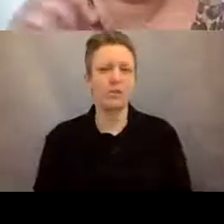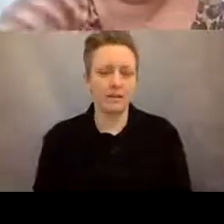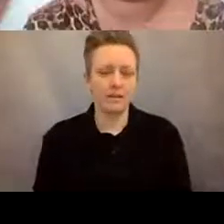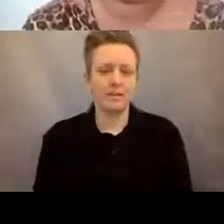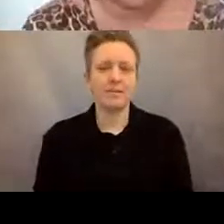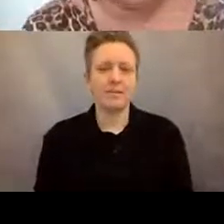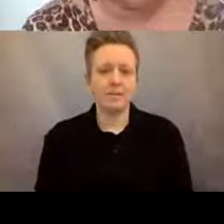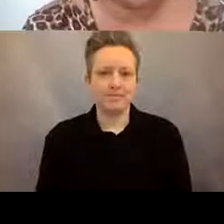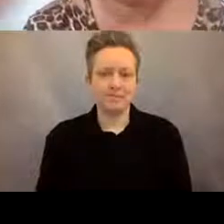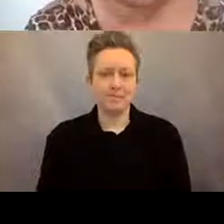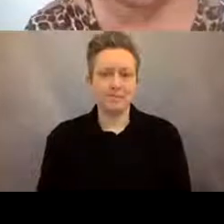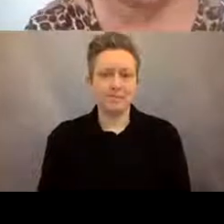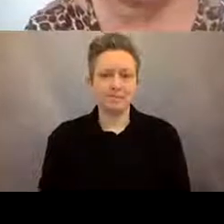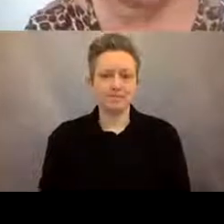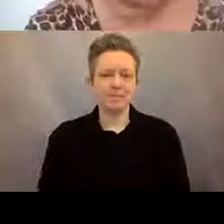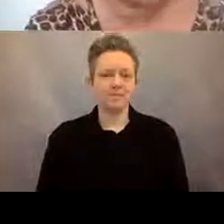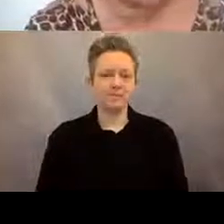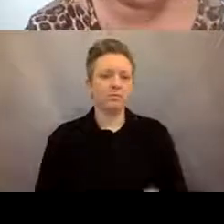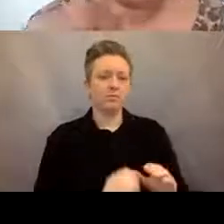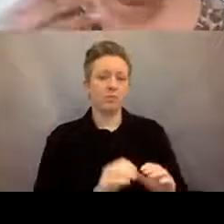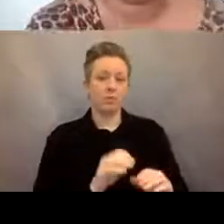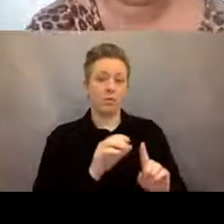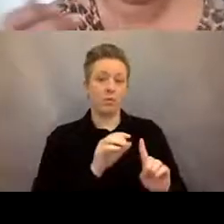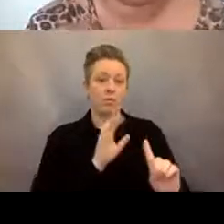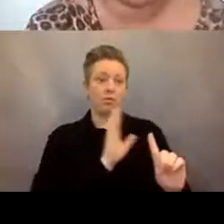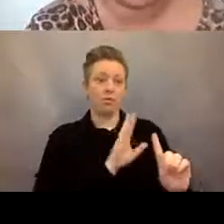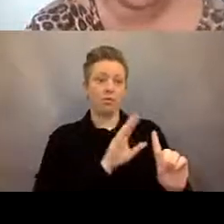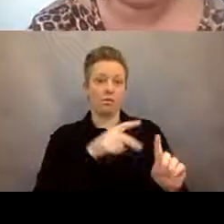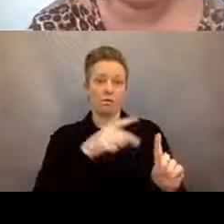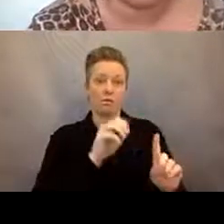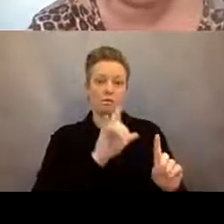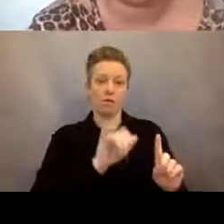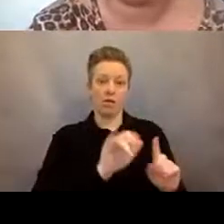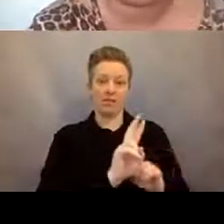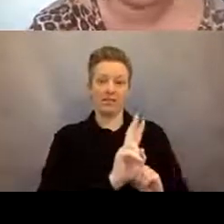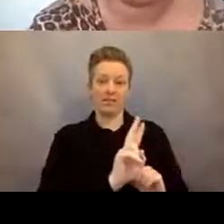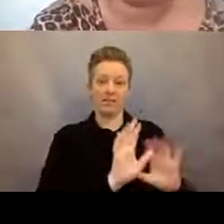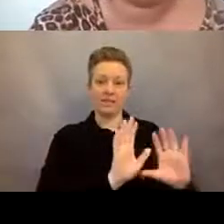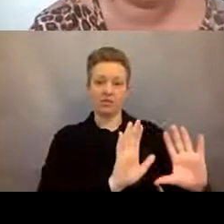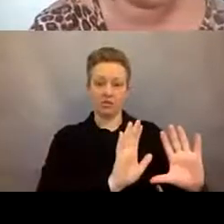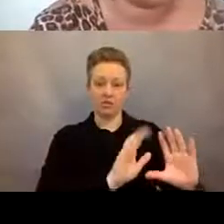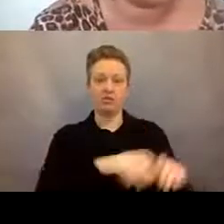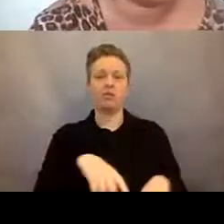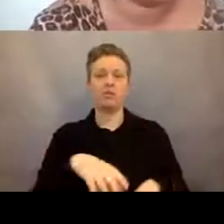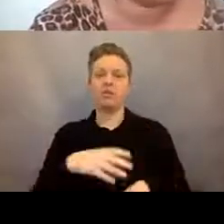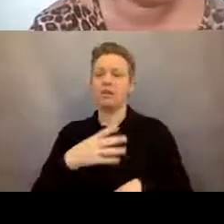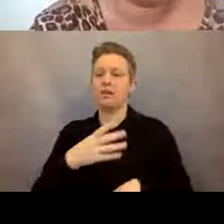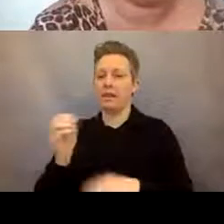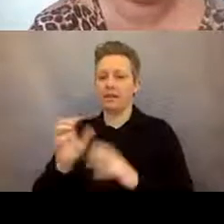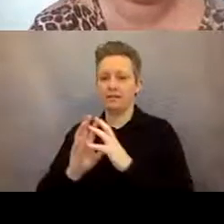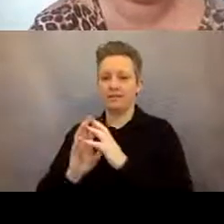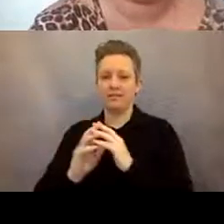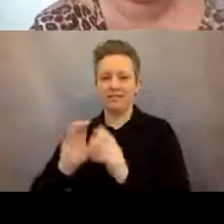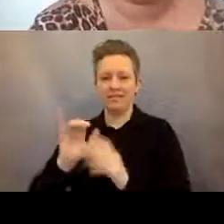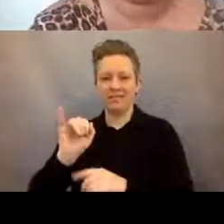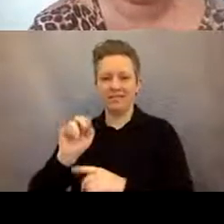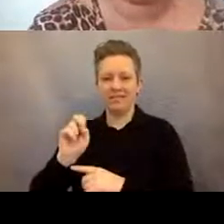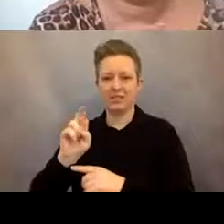with intersectionality and polyvictimization, we sort of see how those things can go hand in hand, but we'll get into it a little bit more.